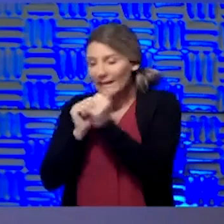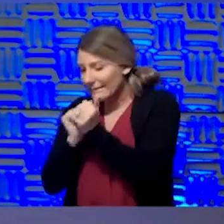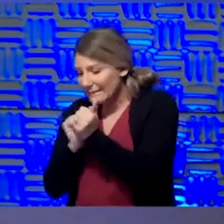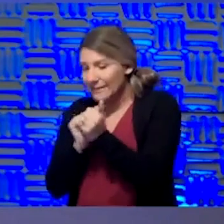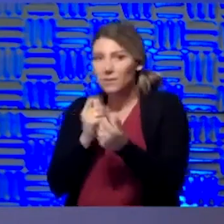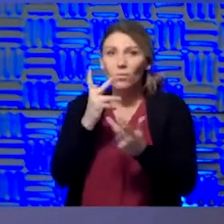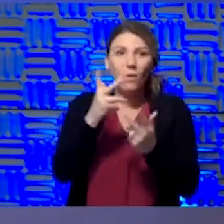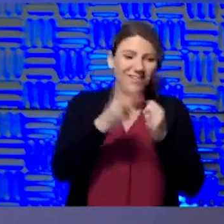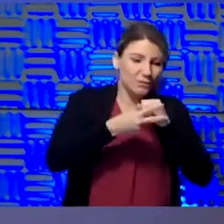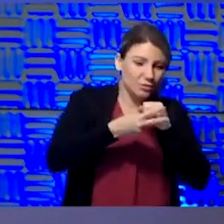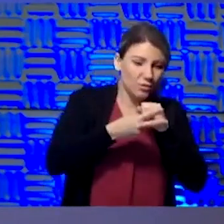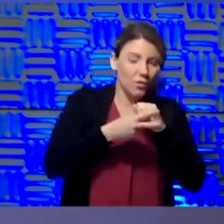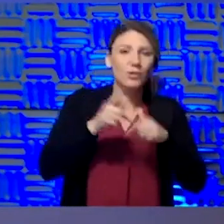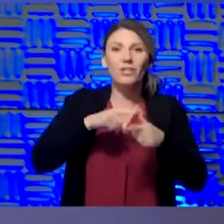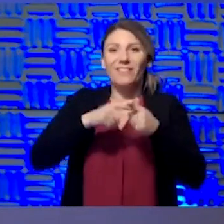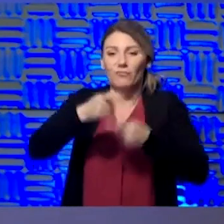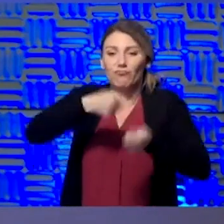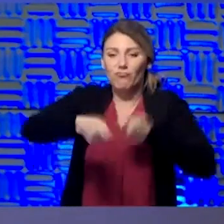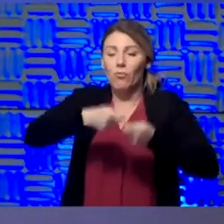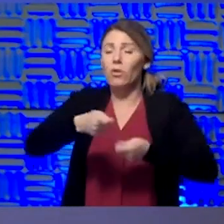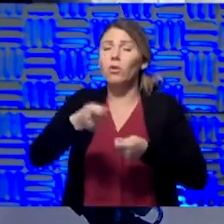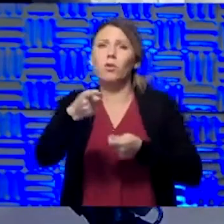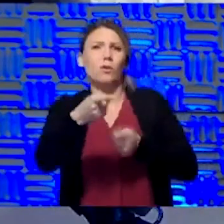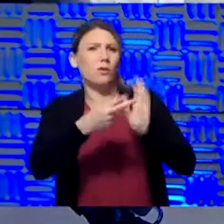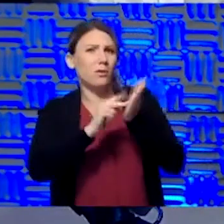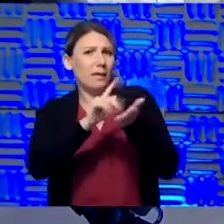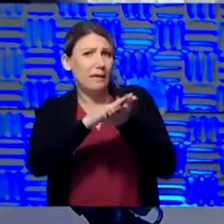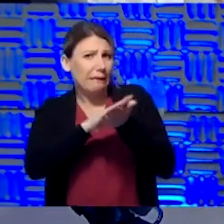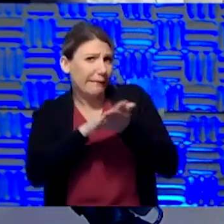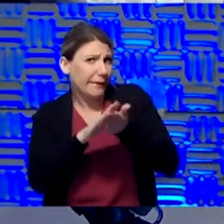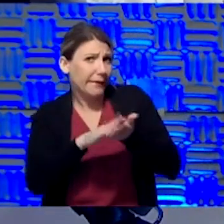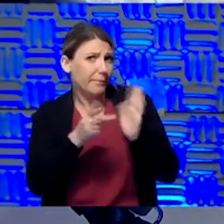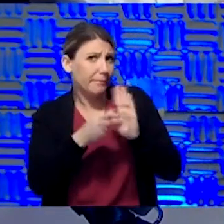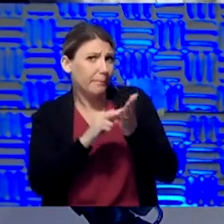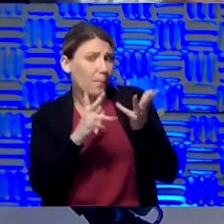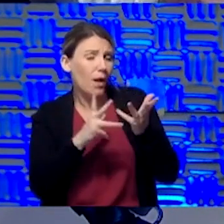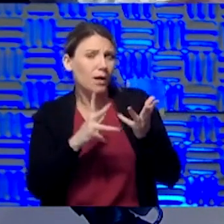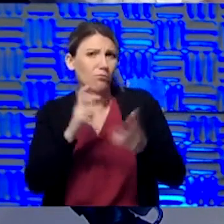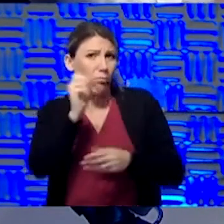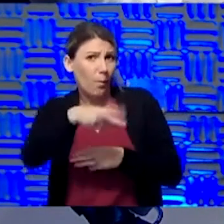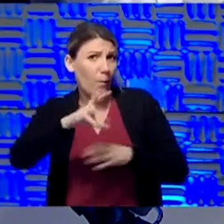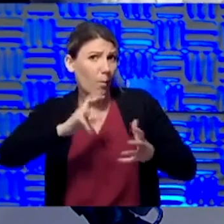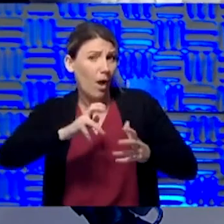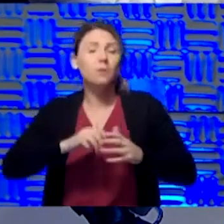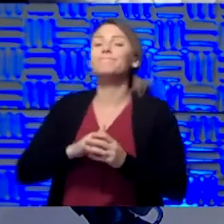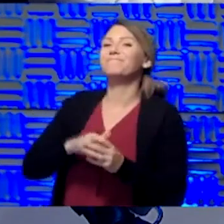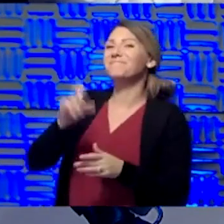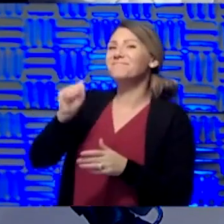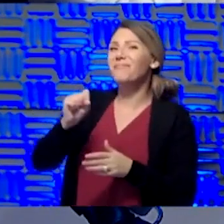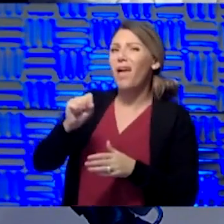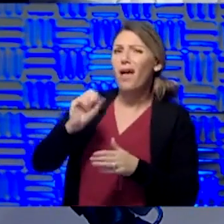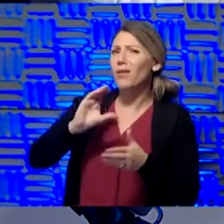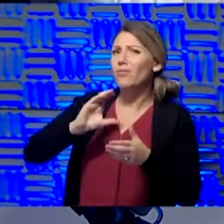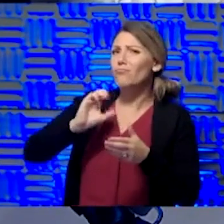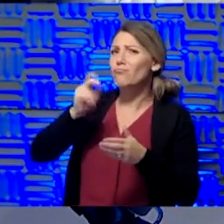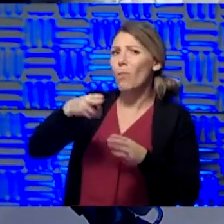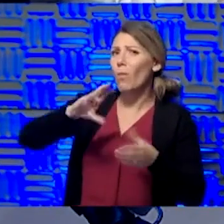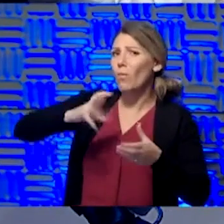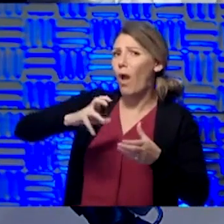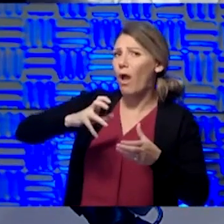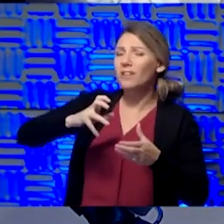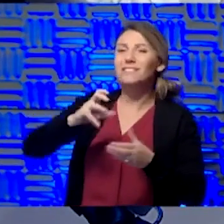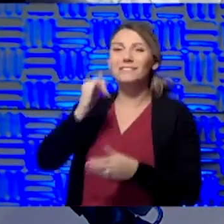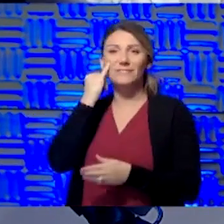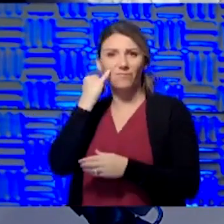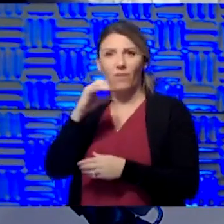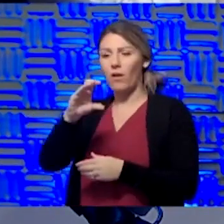that you're using, and just keep rotating them. And when you say clean, just throw it in the wash? Yeah, I think washing machine, especially if they're just cotton masks. Yep. And Dr. Dundee, one of